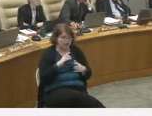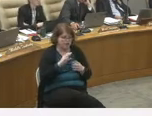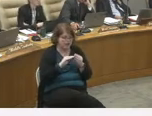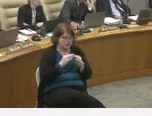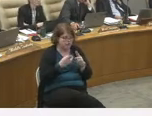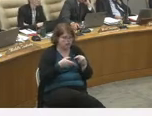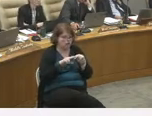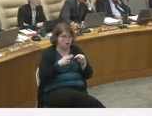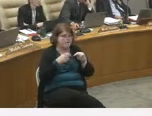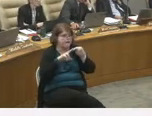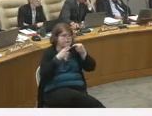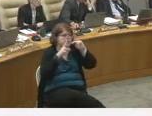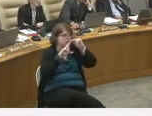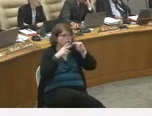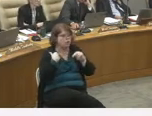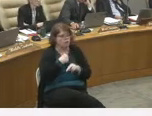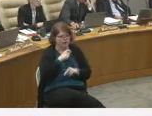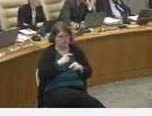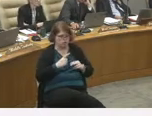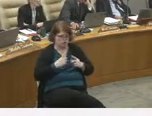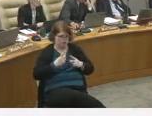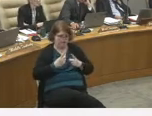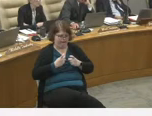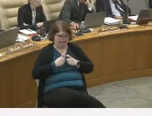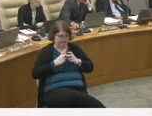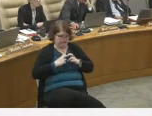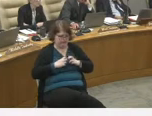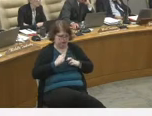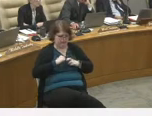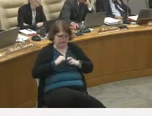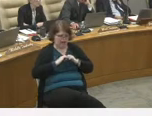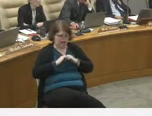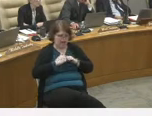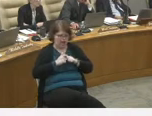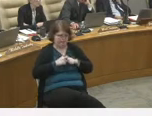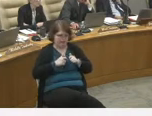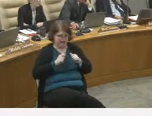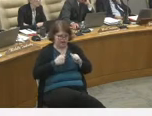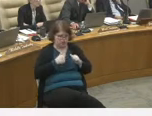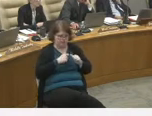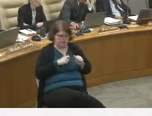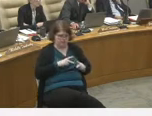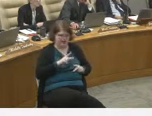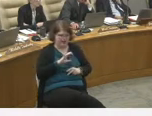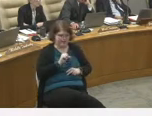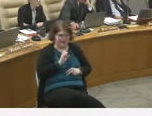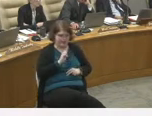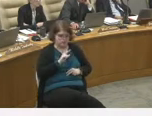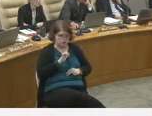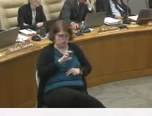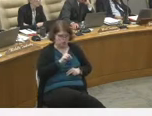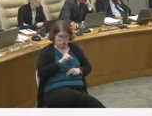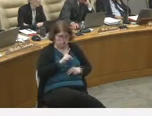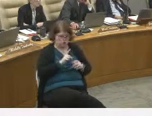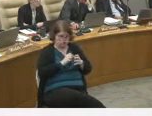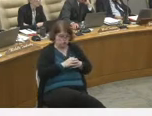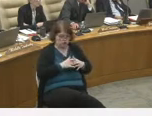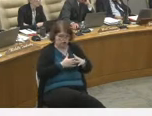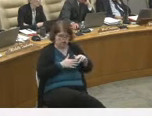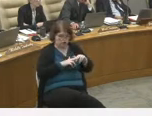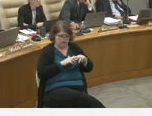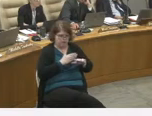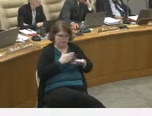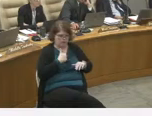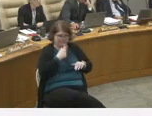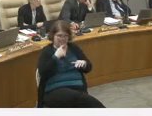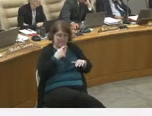and and there we have to ask ourselves how big can we allow those caseloads to get before we start to say is it effective if